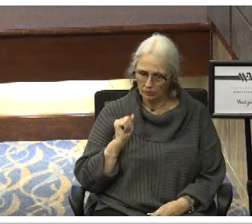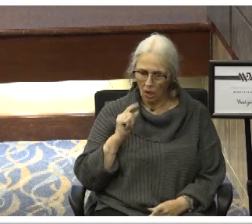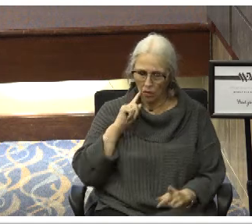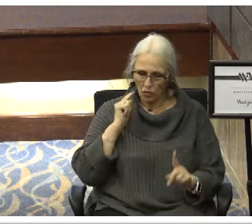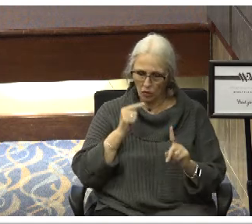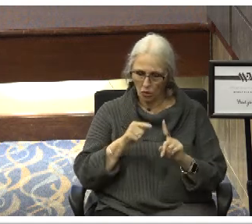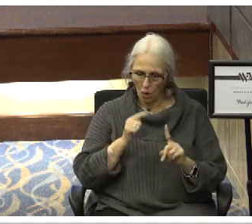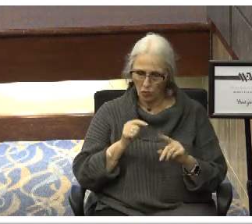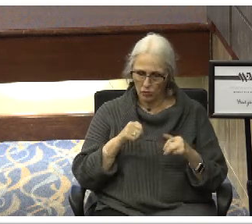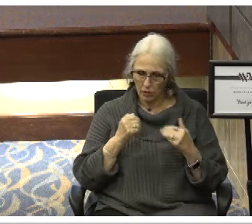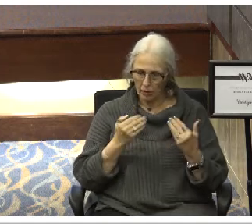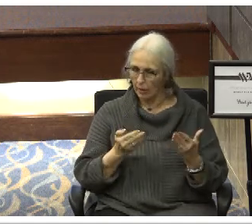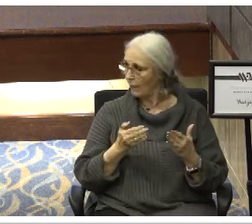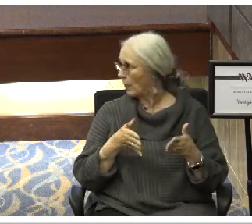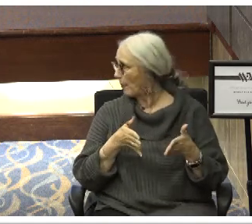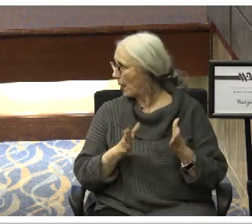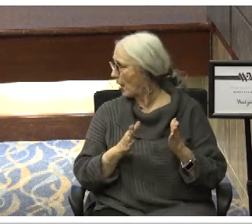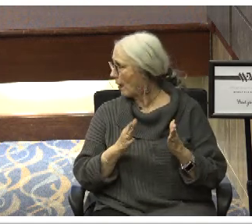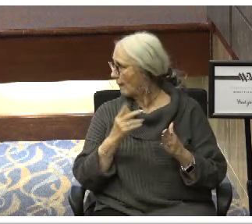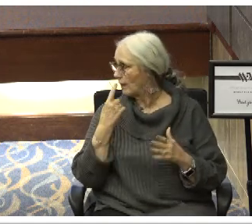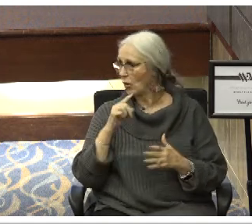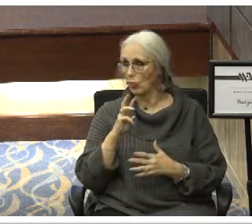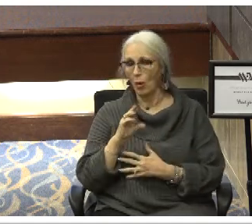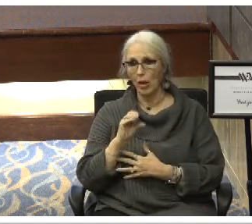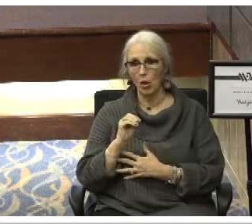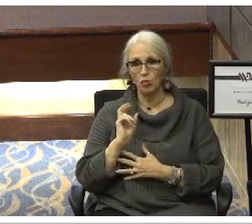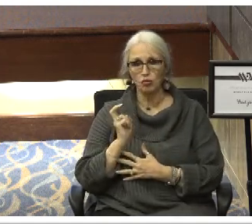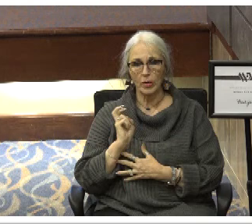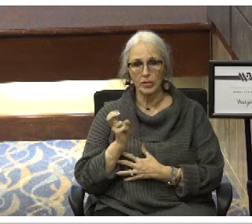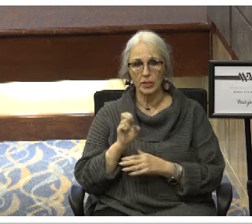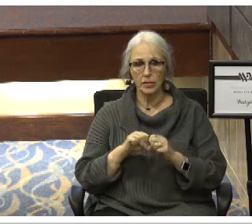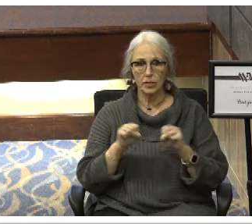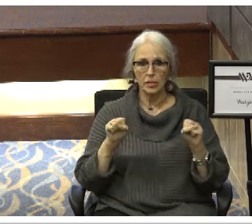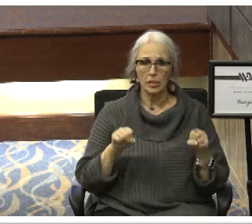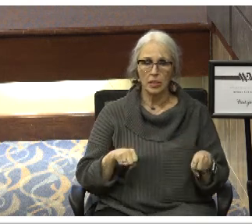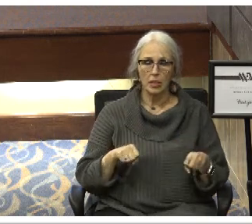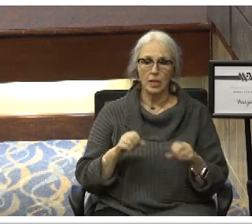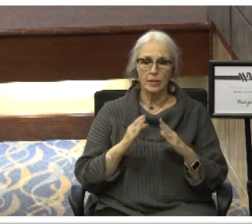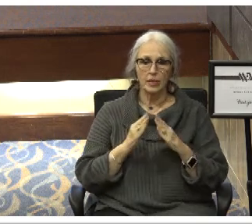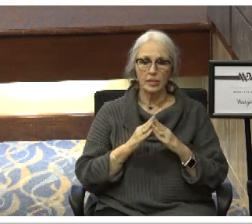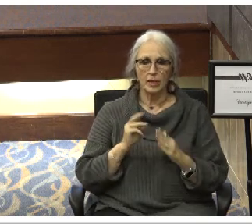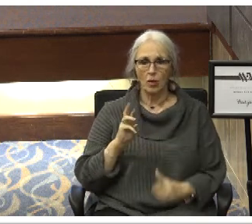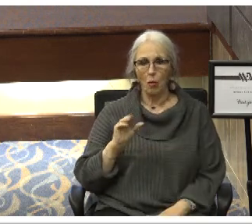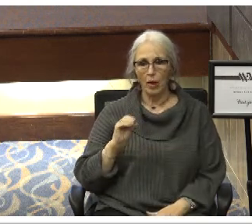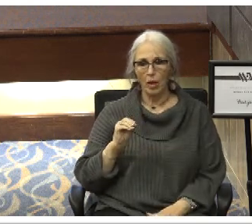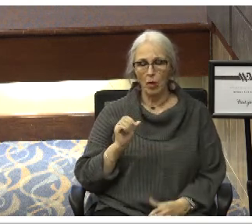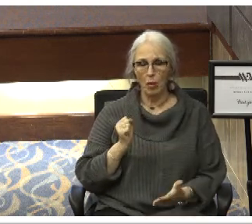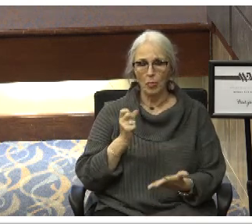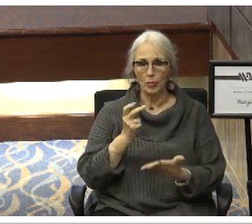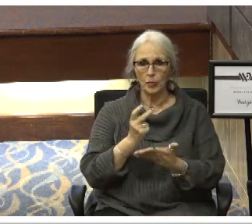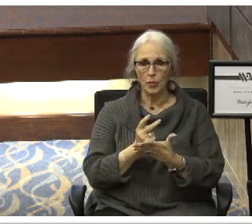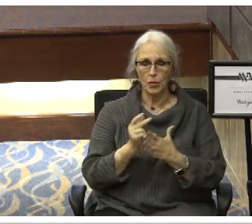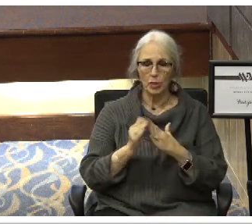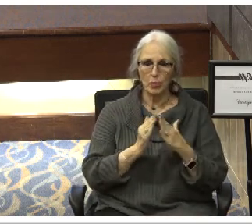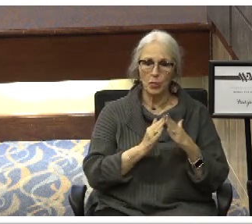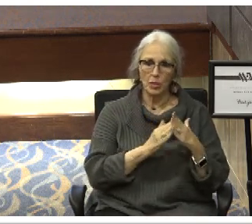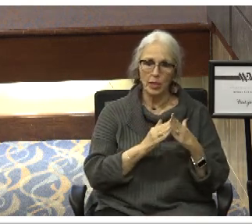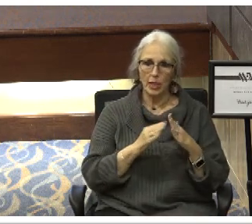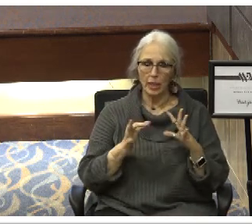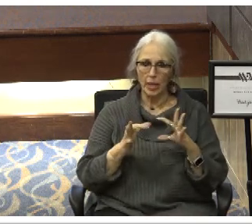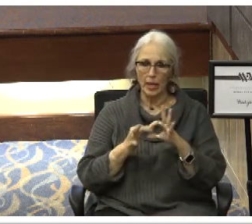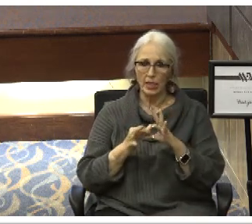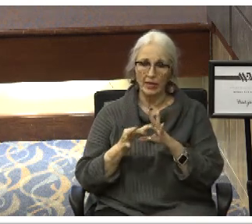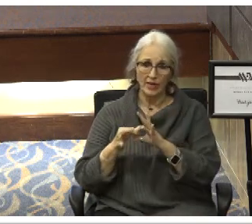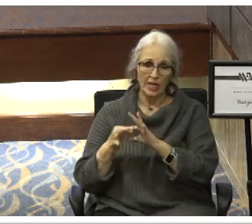is to provide a path forward for Waco Transit System and the City of Waco that improves community connectivity,